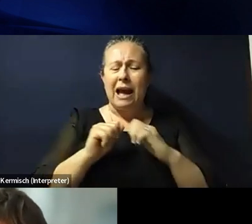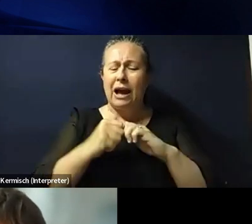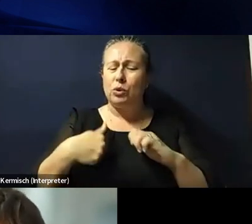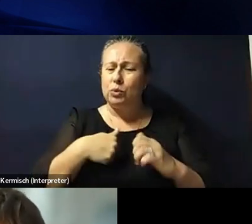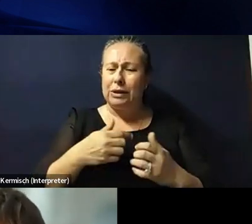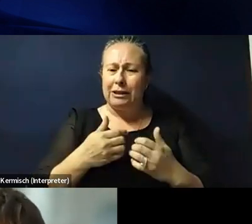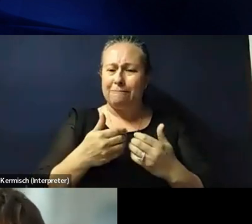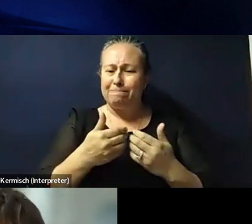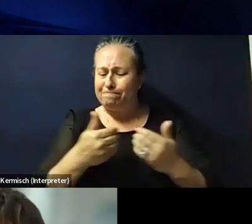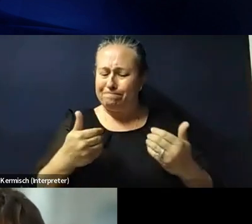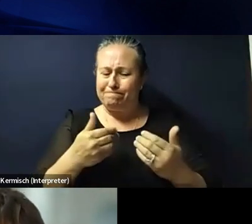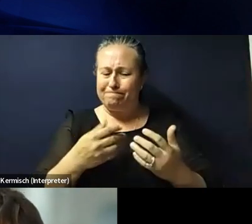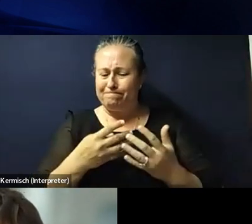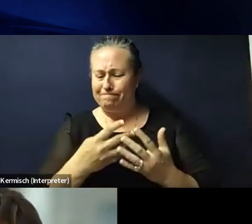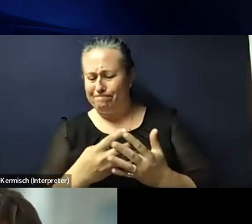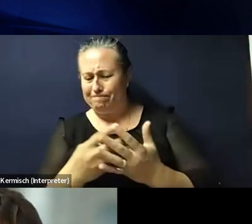out